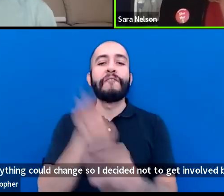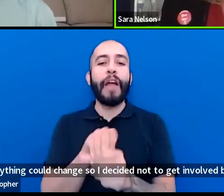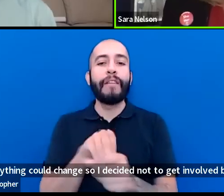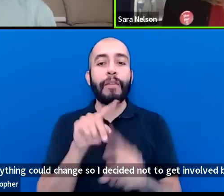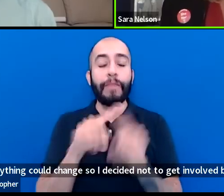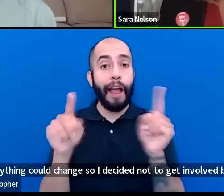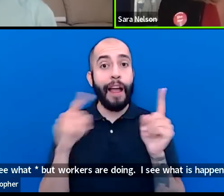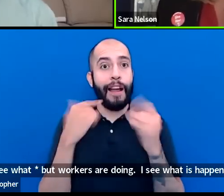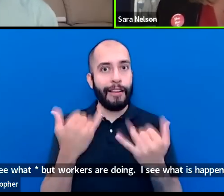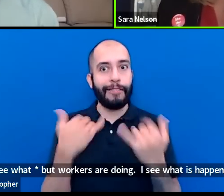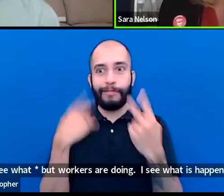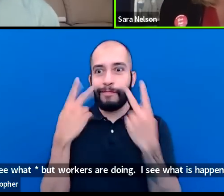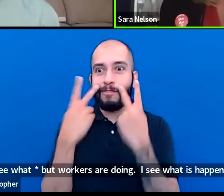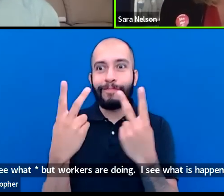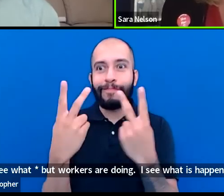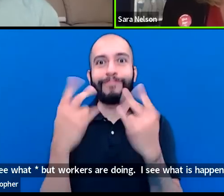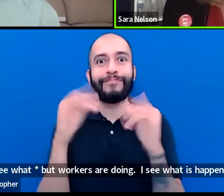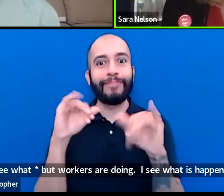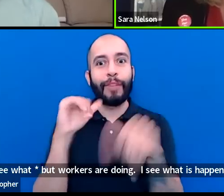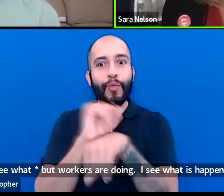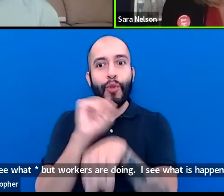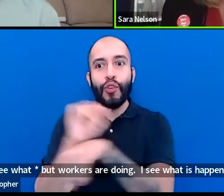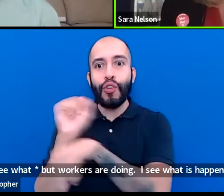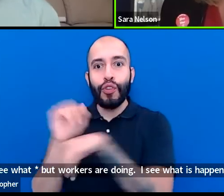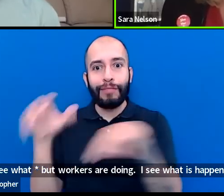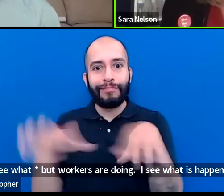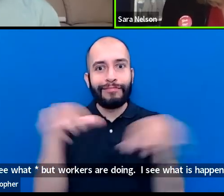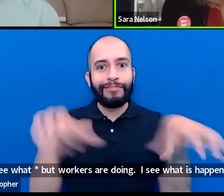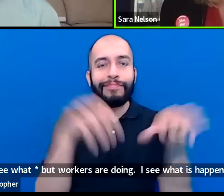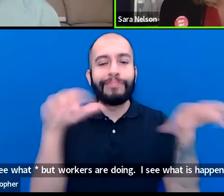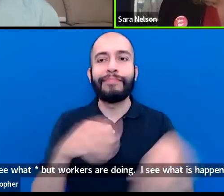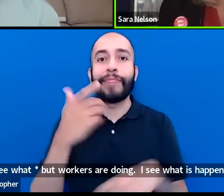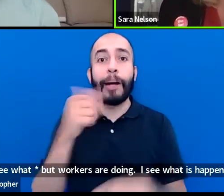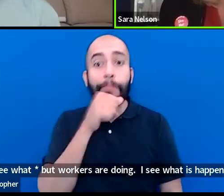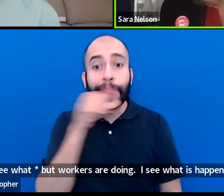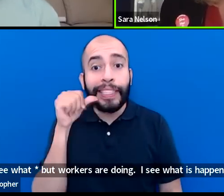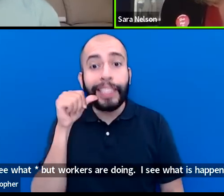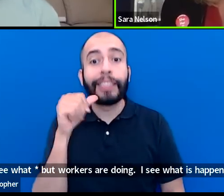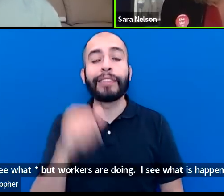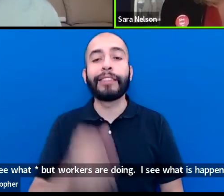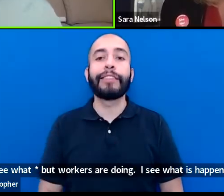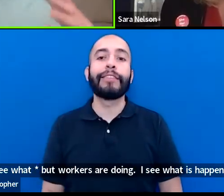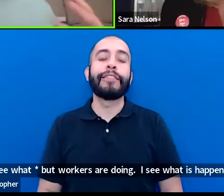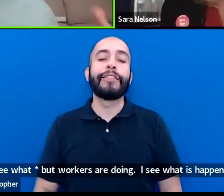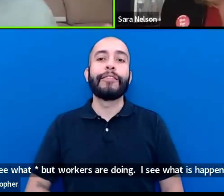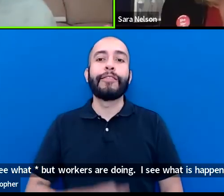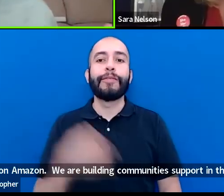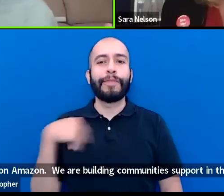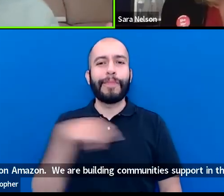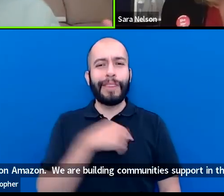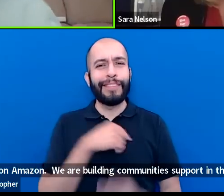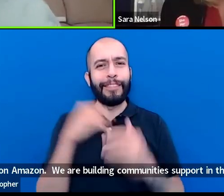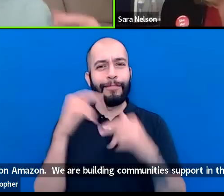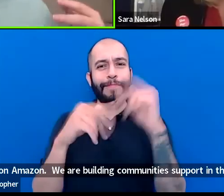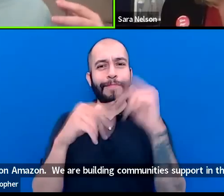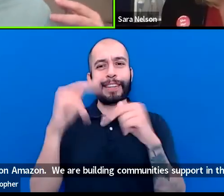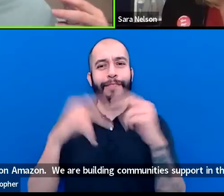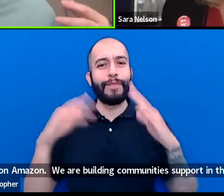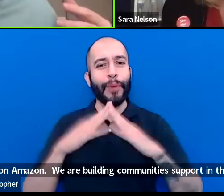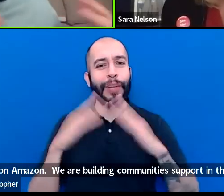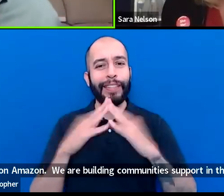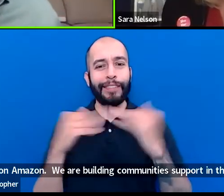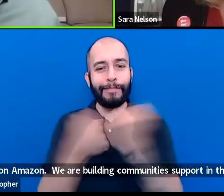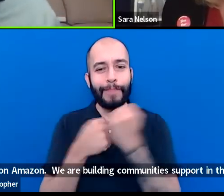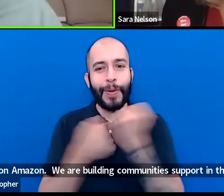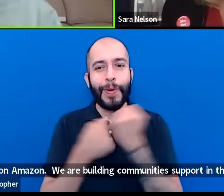too. And we're building community support in this Delta campaign, and it's making all the difference. So, Sarah, you often say something that in